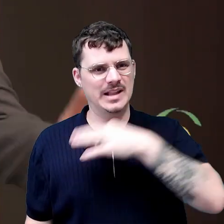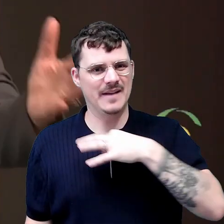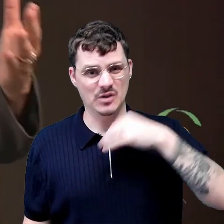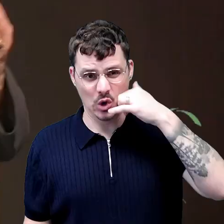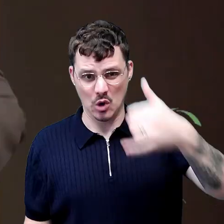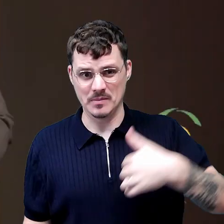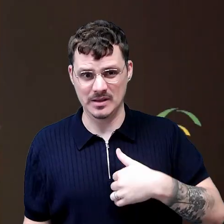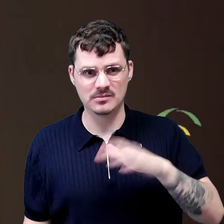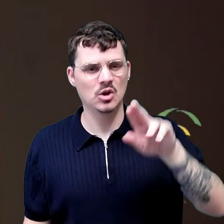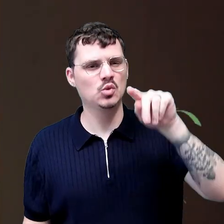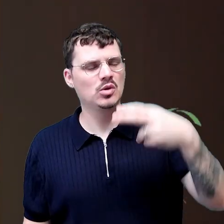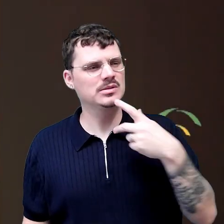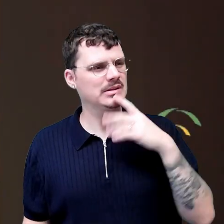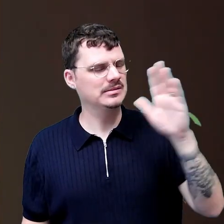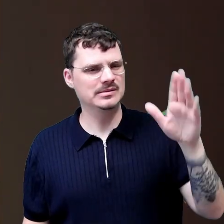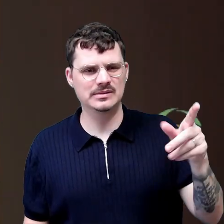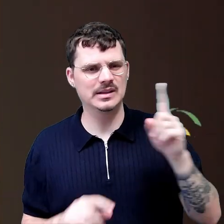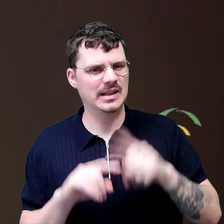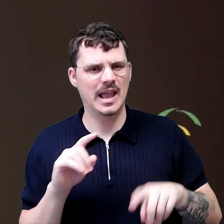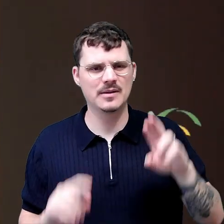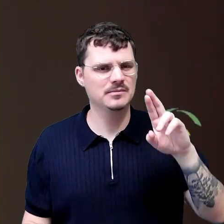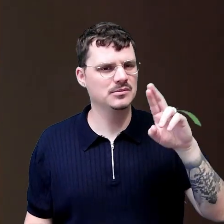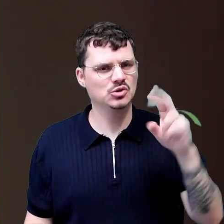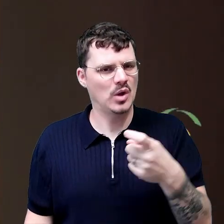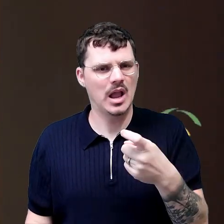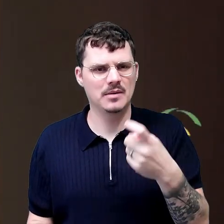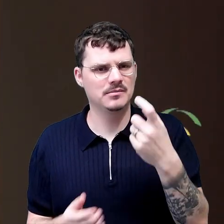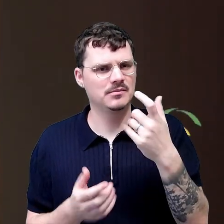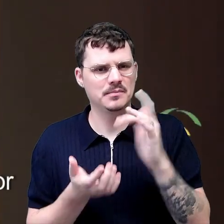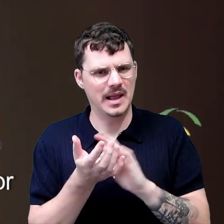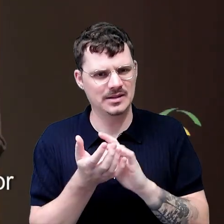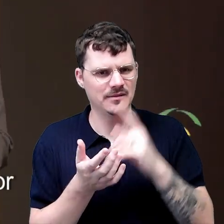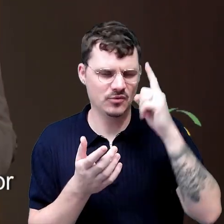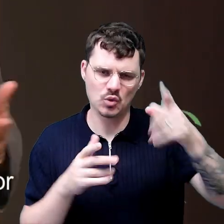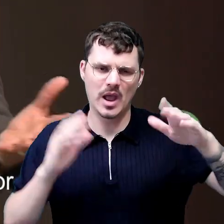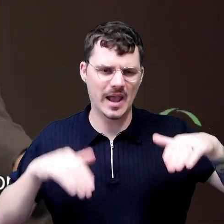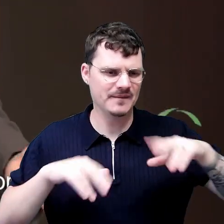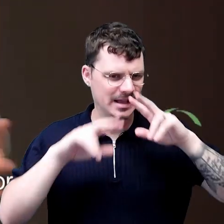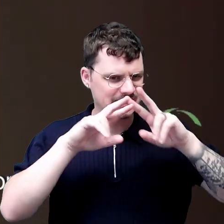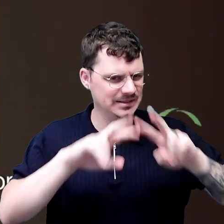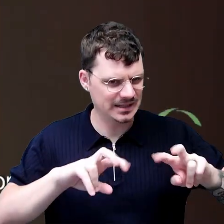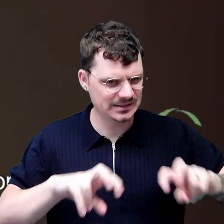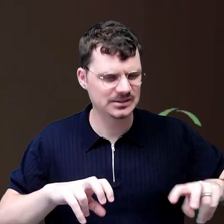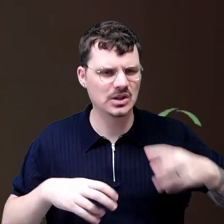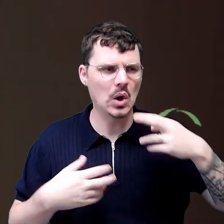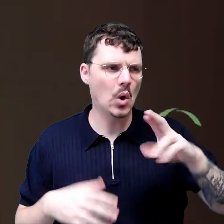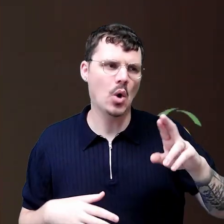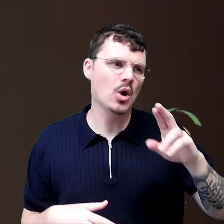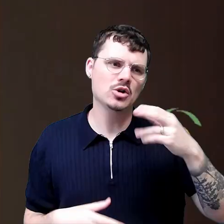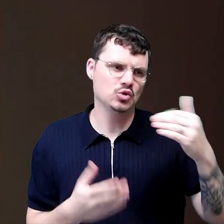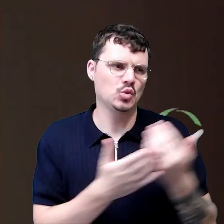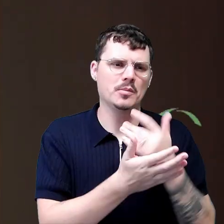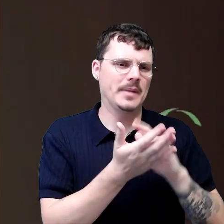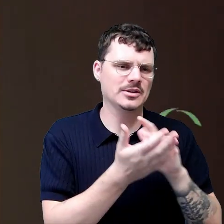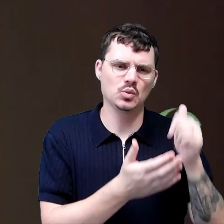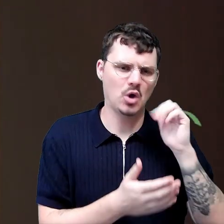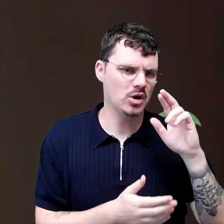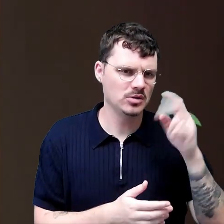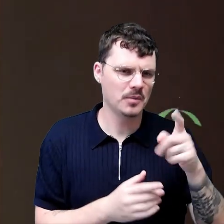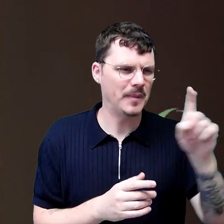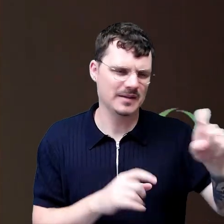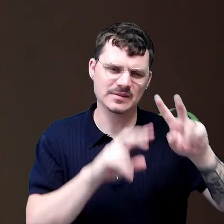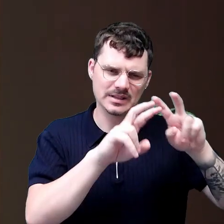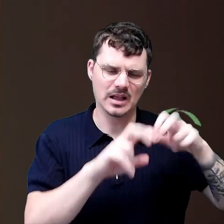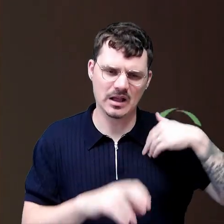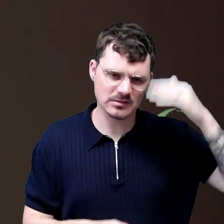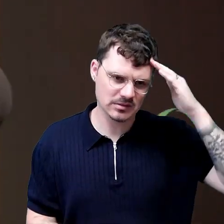it? I never prescribe for somebody that I've not assessed, or I've never prescribed a new medicine for somebody without doing some